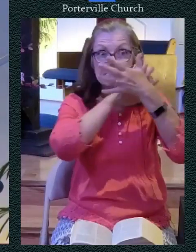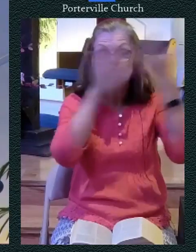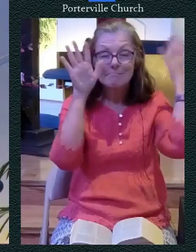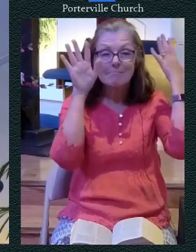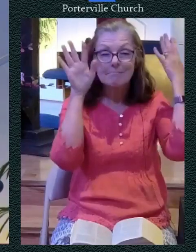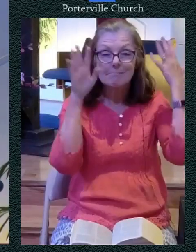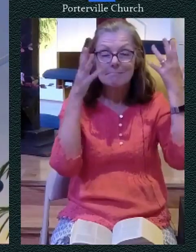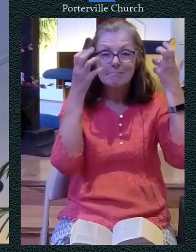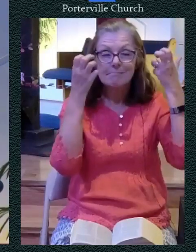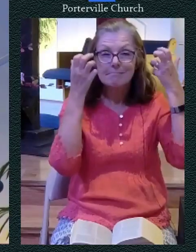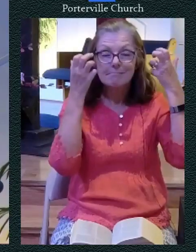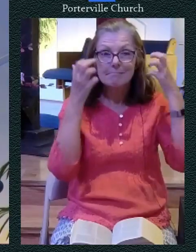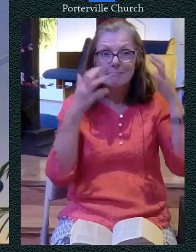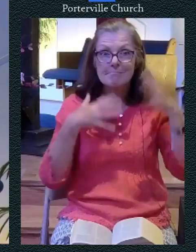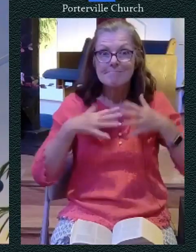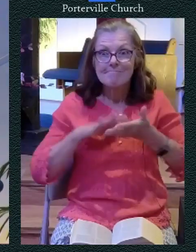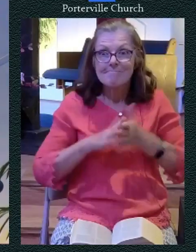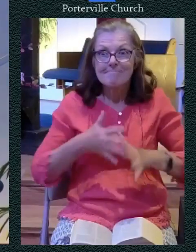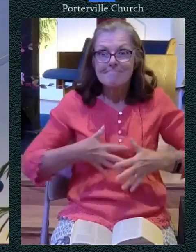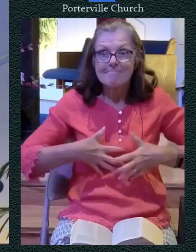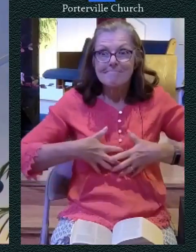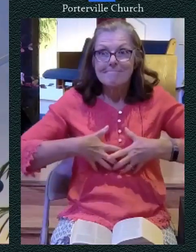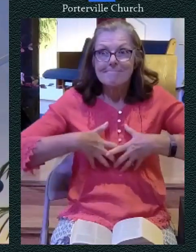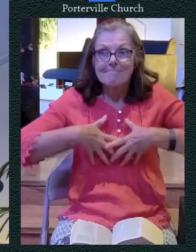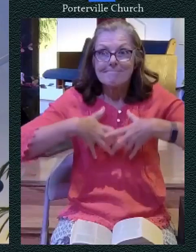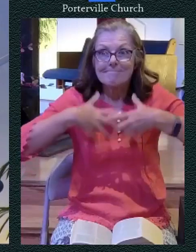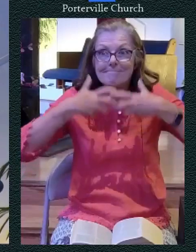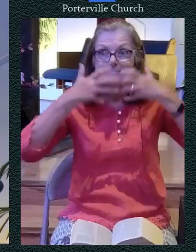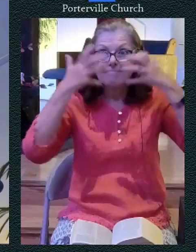I became angry.